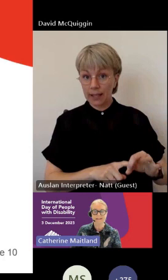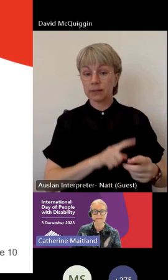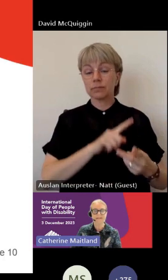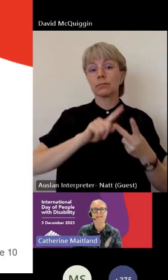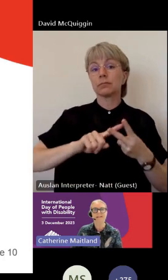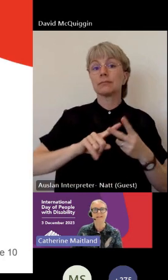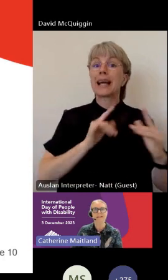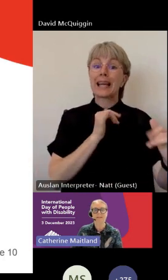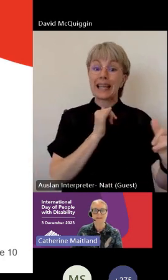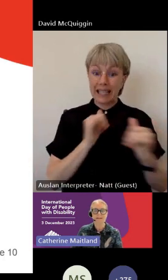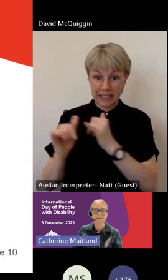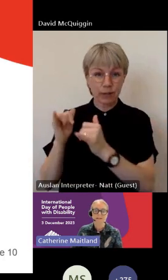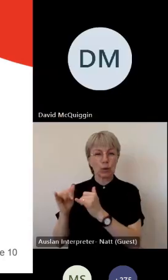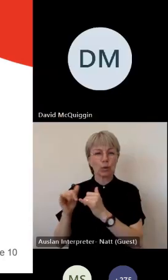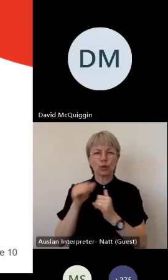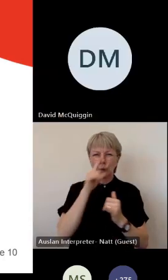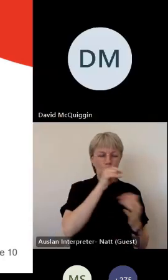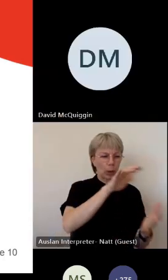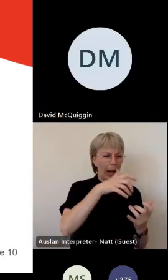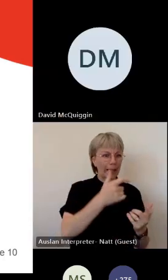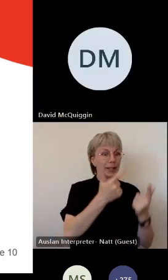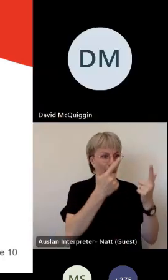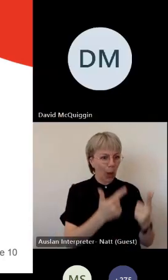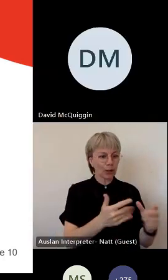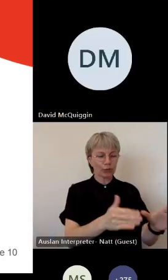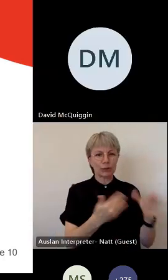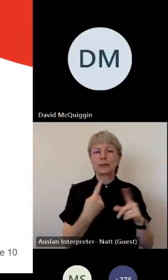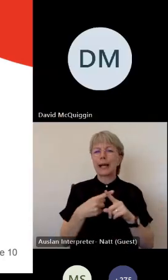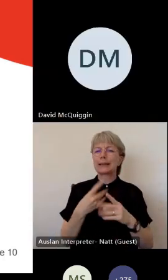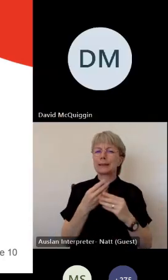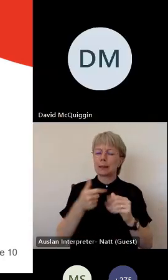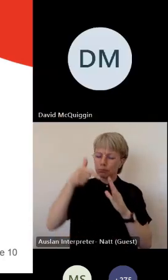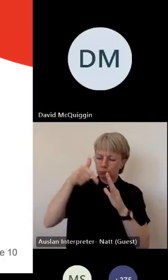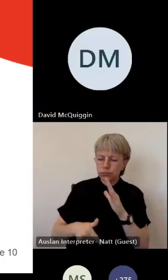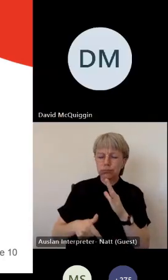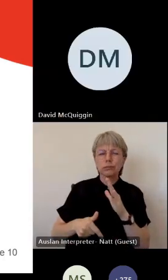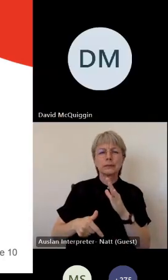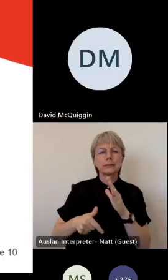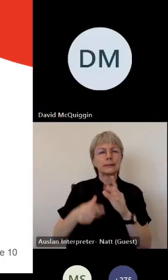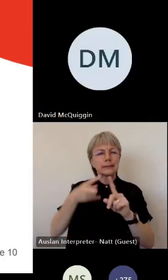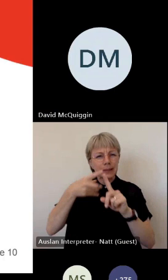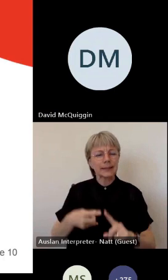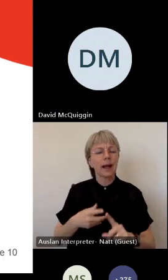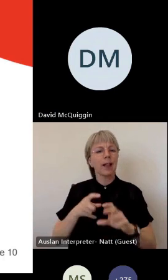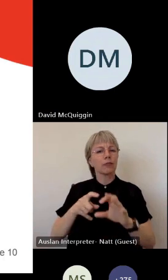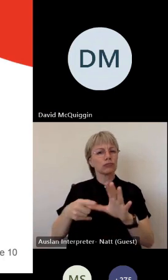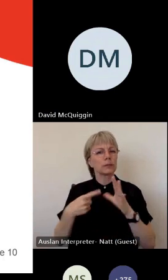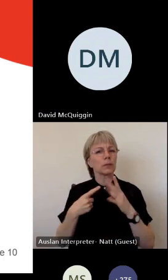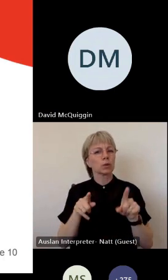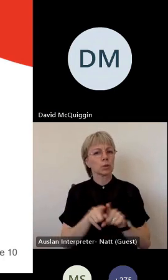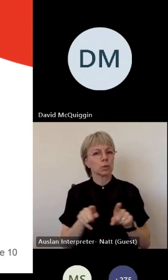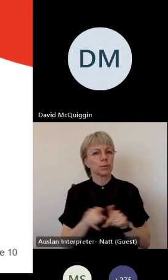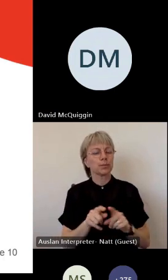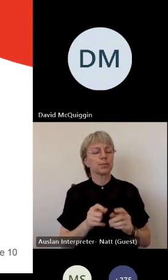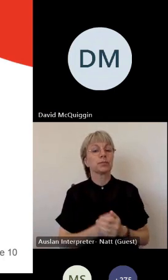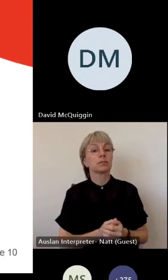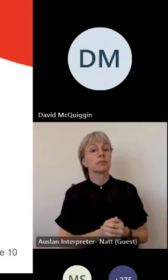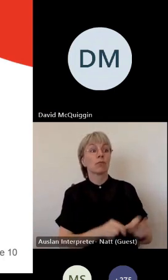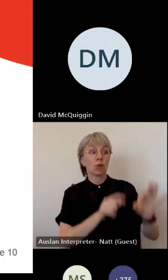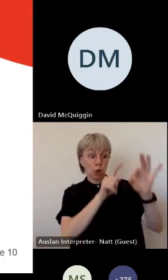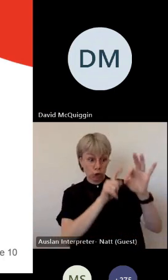capture qualitative data. Actually, surveys are usually regarded as quantitative